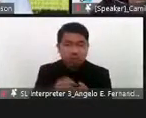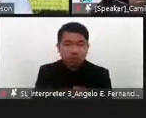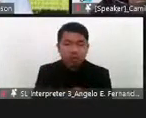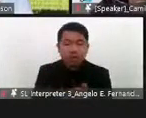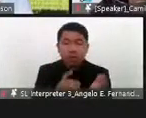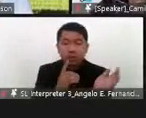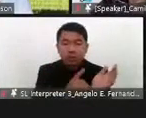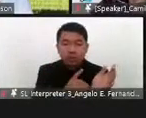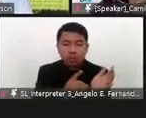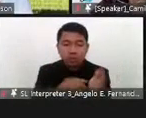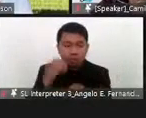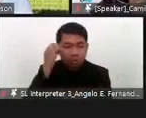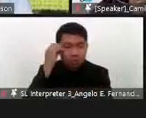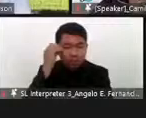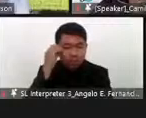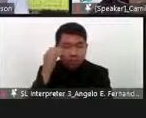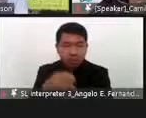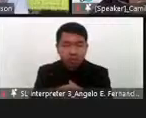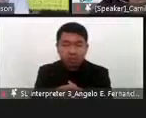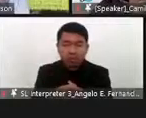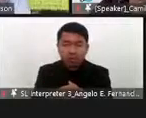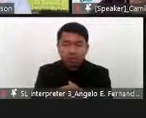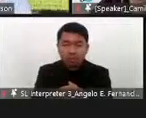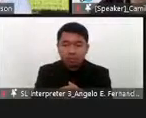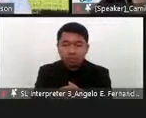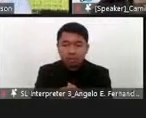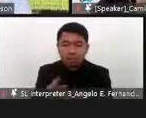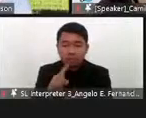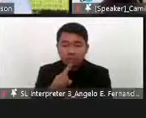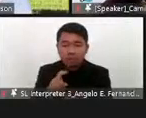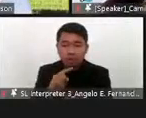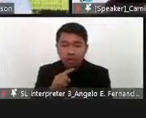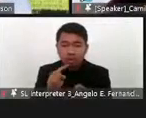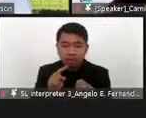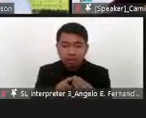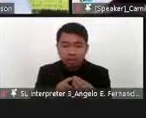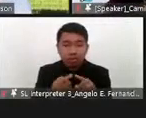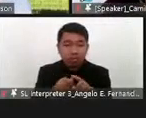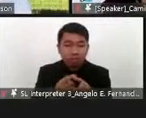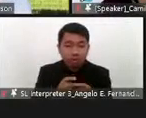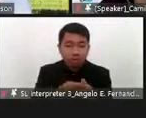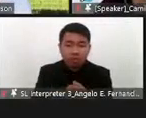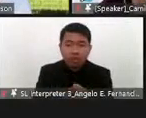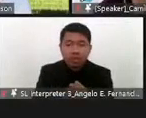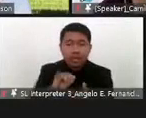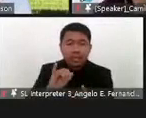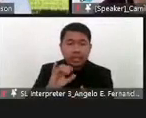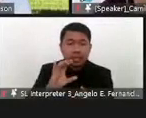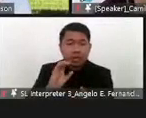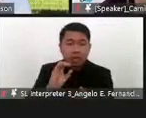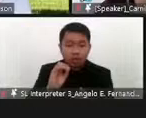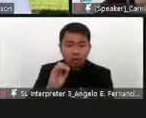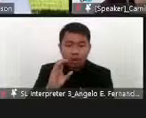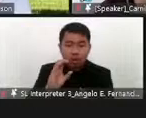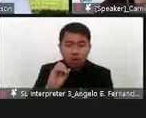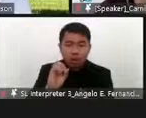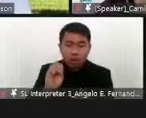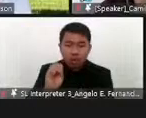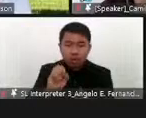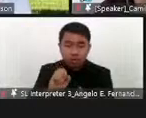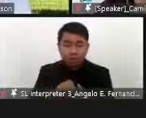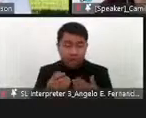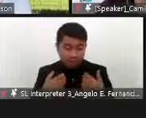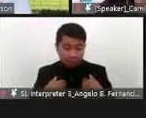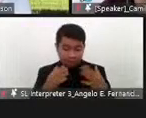Aurelia Neda. So this is a question from Ilocos. So do you have plans of covering